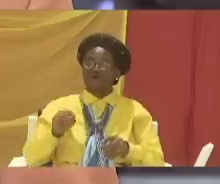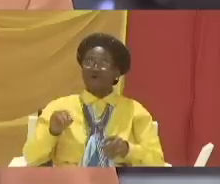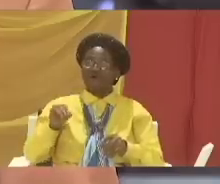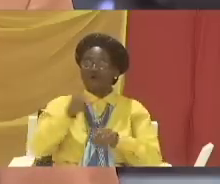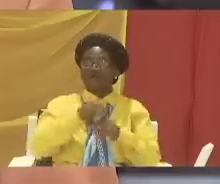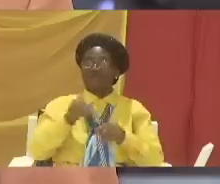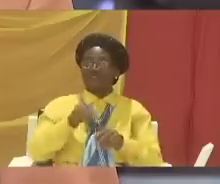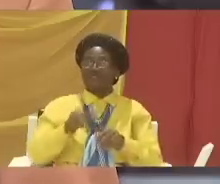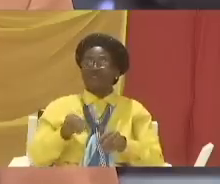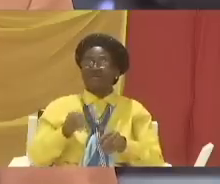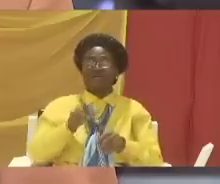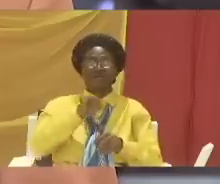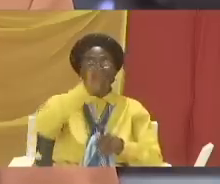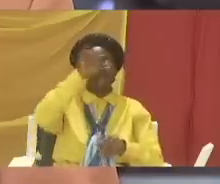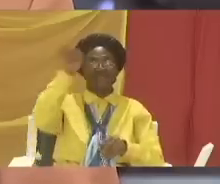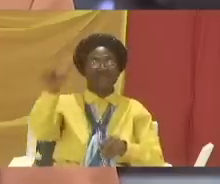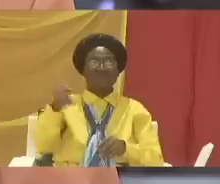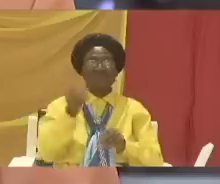is beautiful.